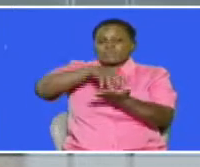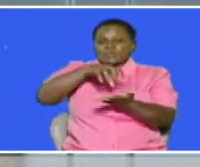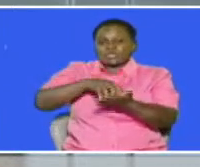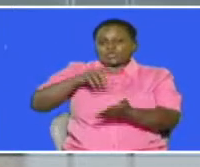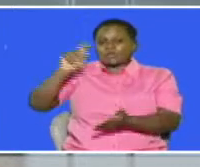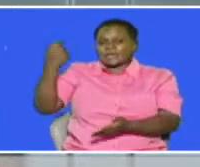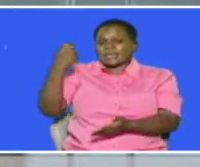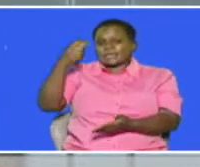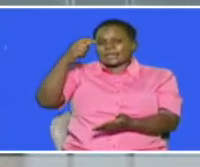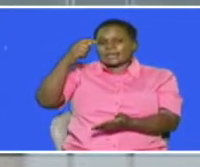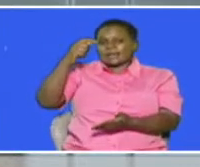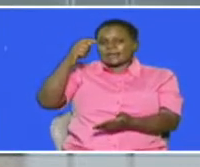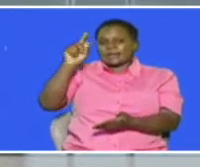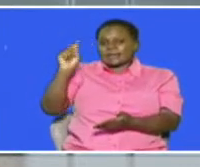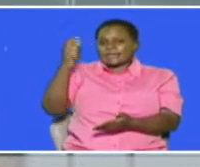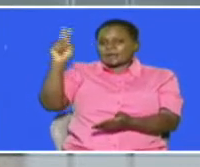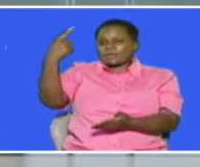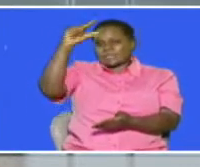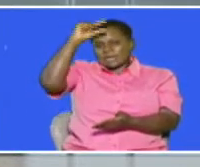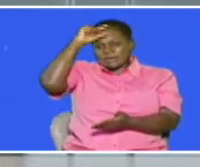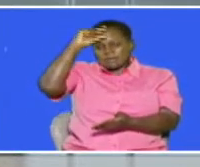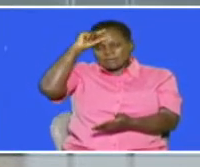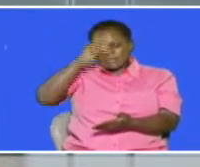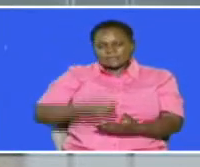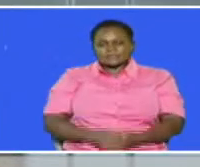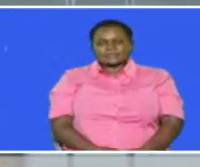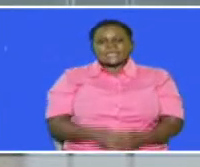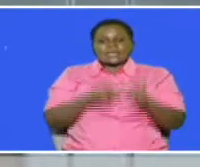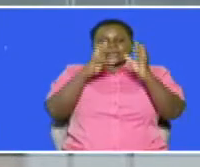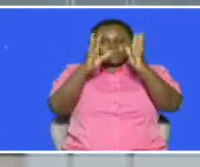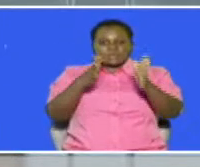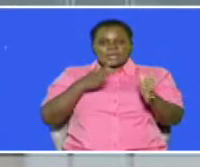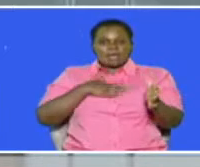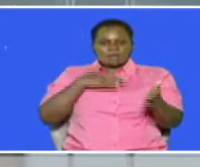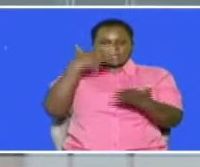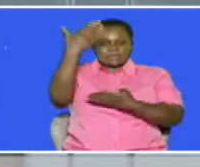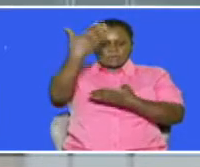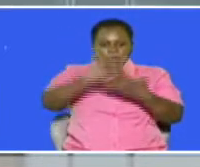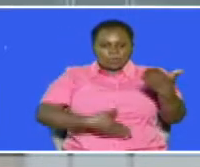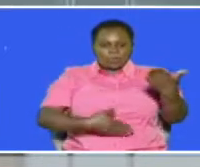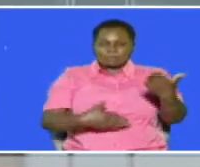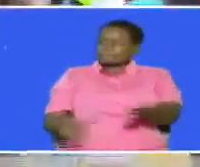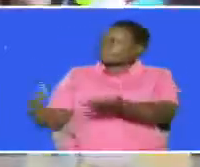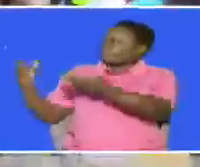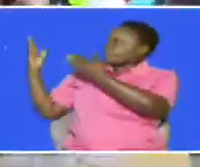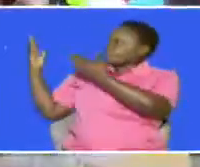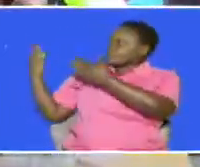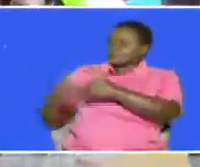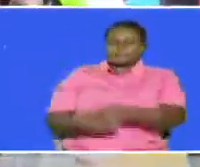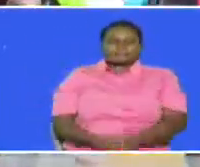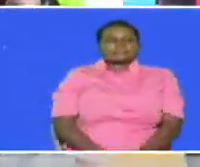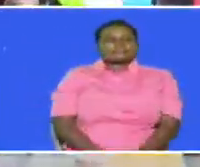Kenya Kwanza government. KTN's Emmanuel To was in the rally and filed the following report.